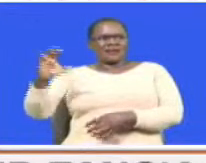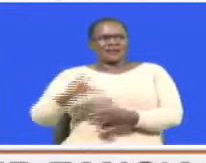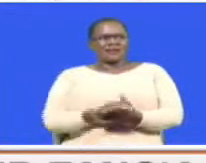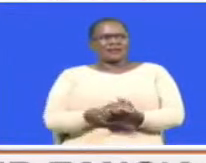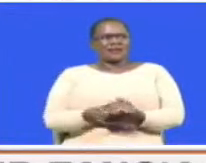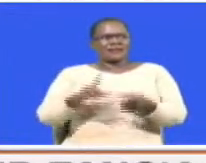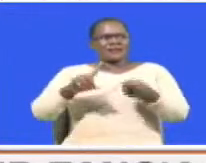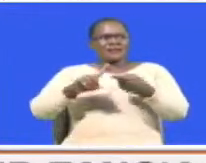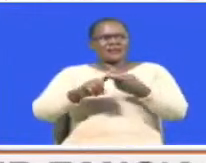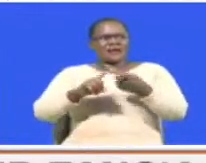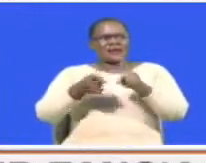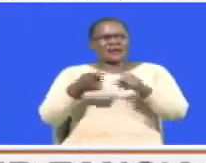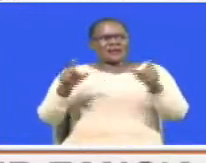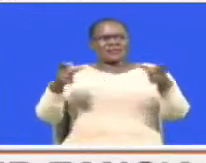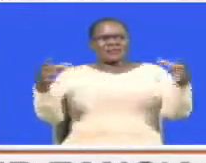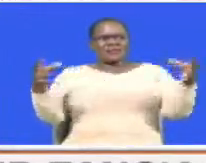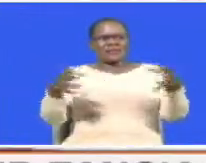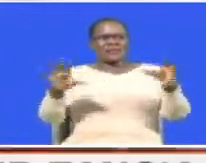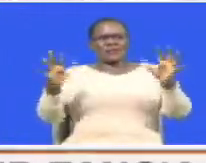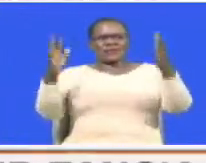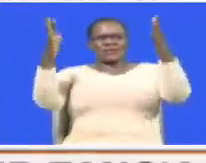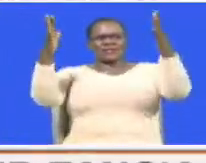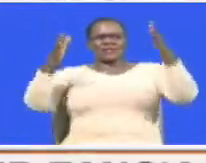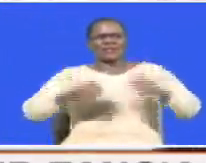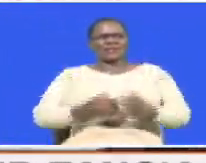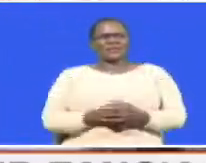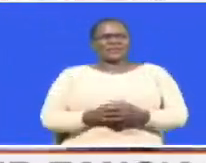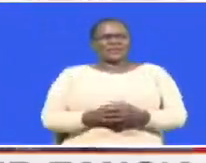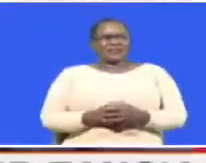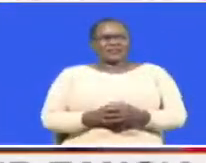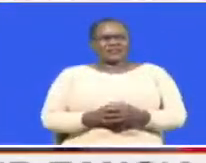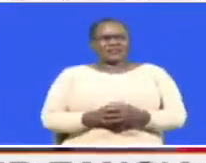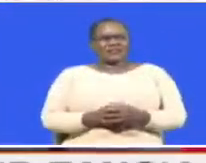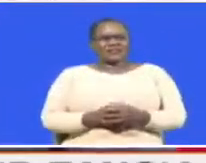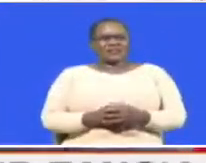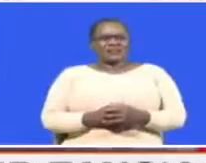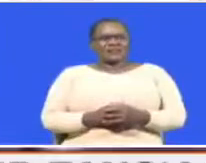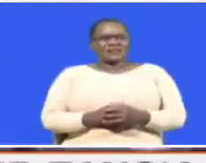here, Standard Media Group. Congratulations.